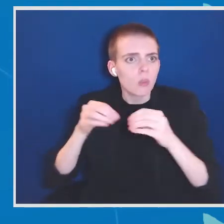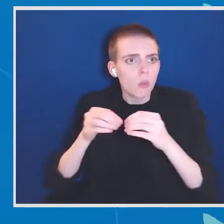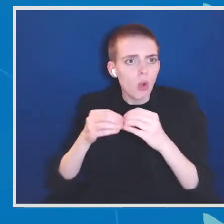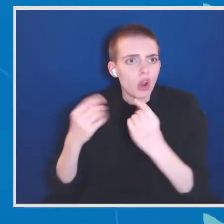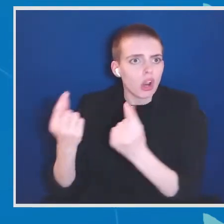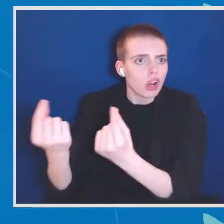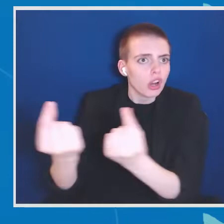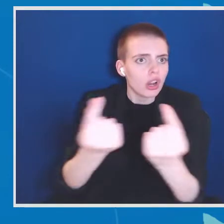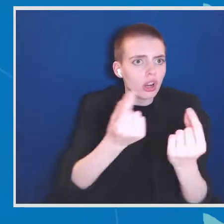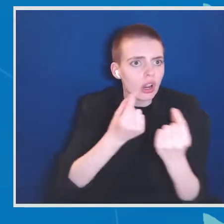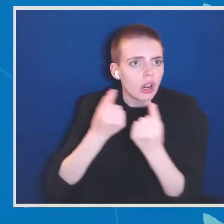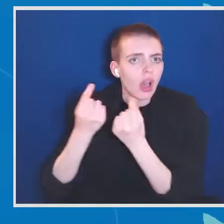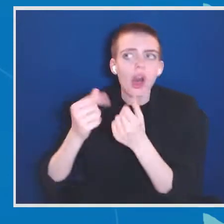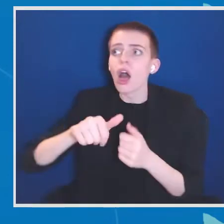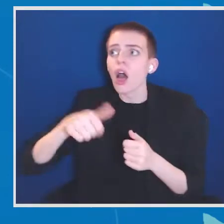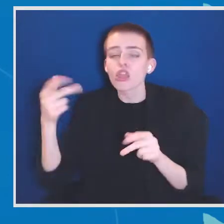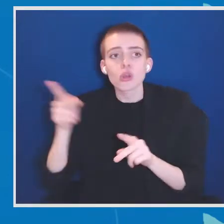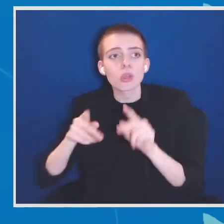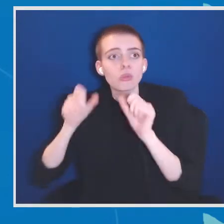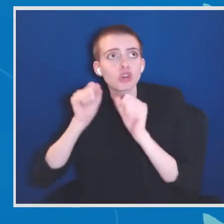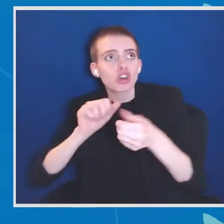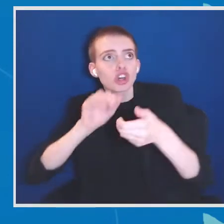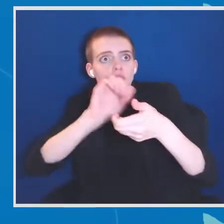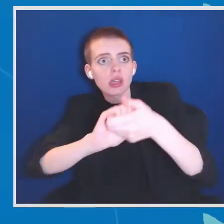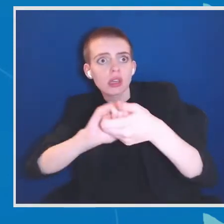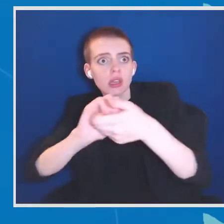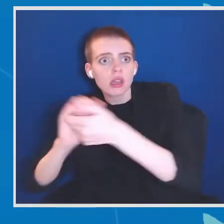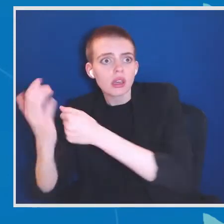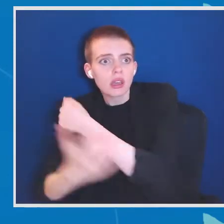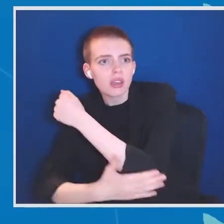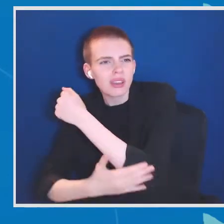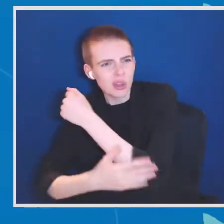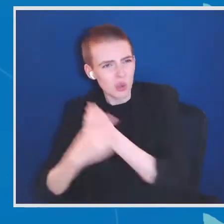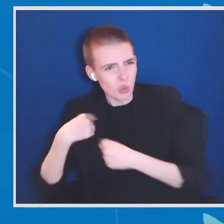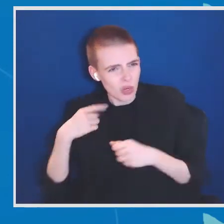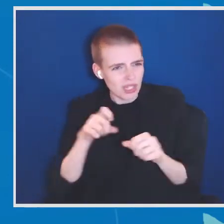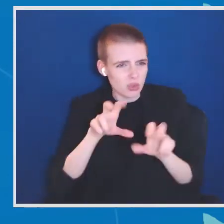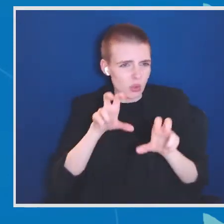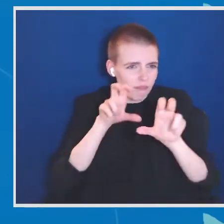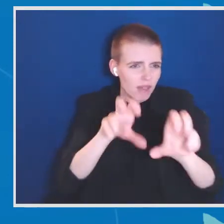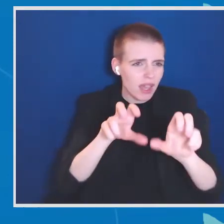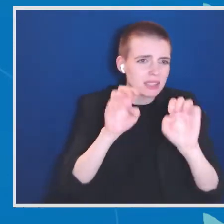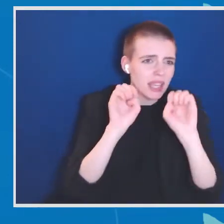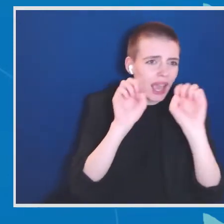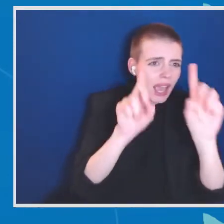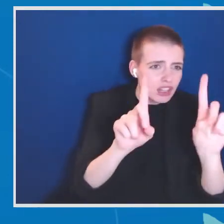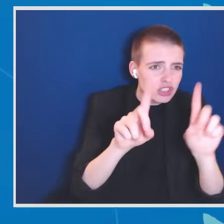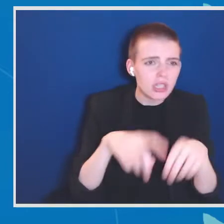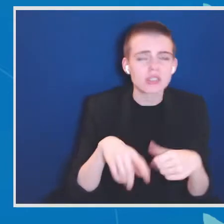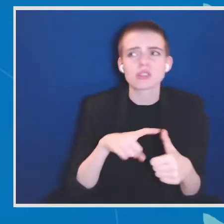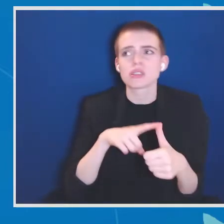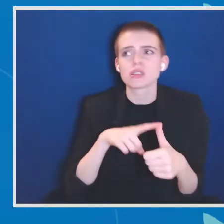other committed countries, and so countries had the capacity. We need to invest in the education and the capabilities so